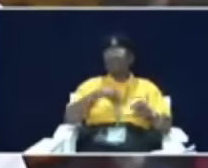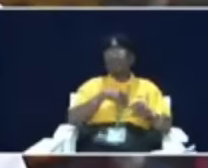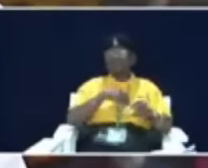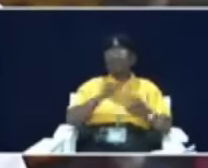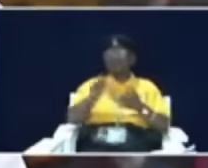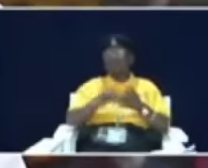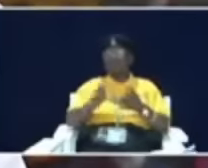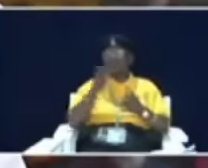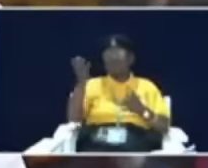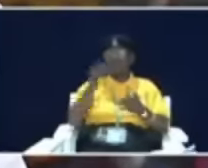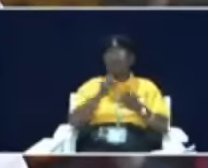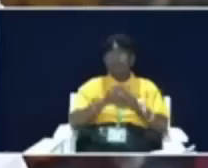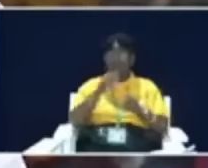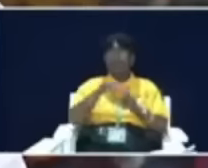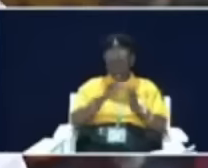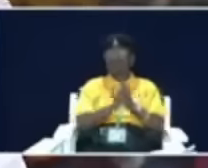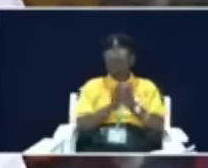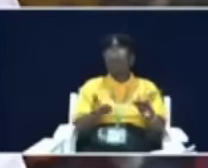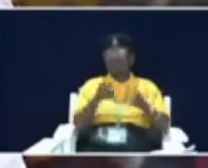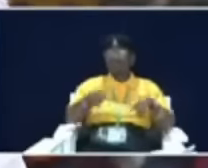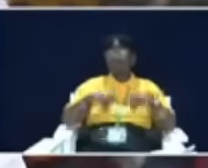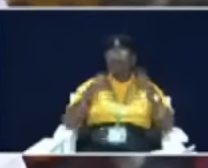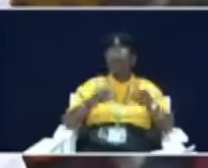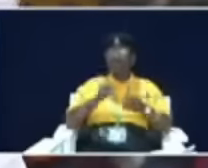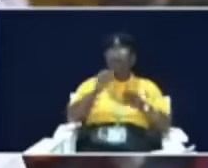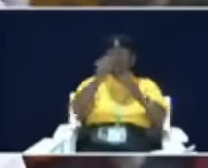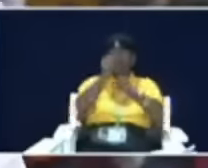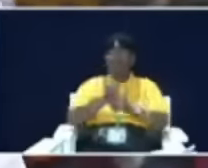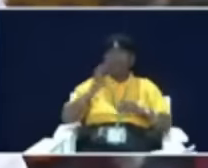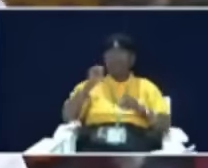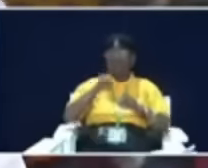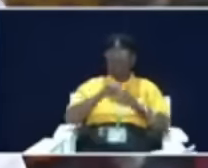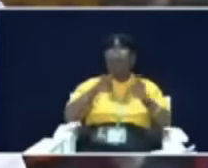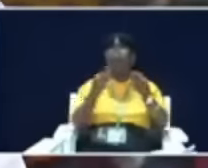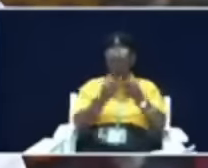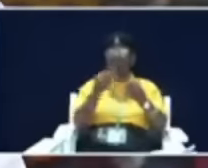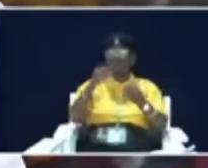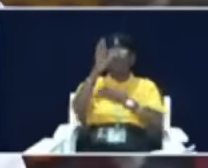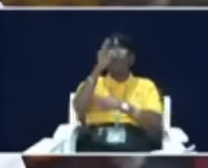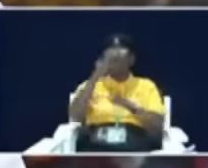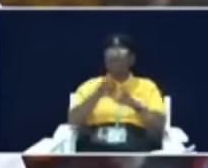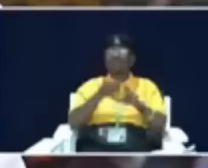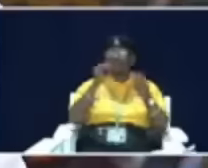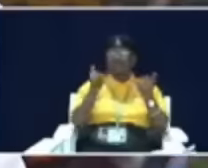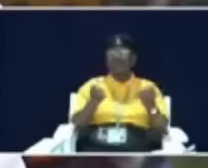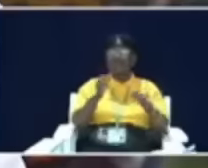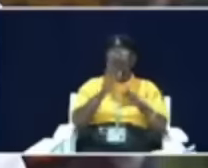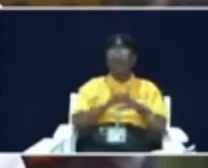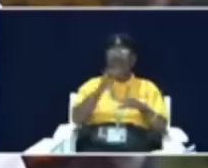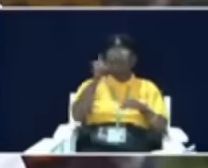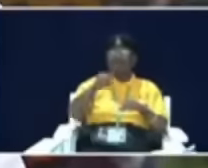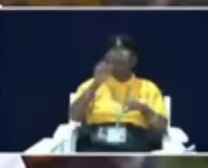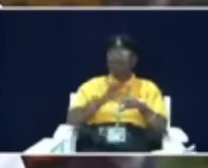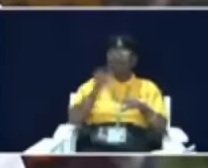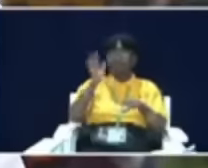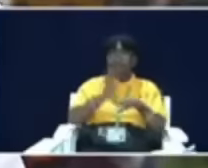life. Receive them into the family of God. And from now on, anytime they cry unto you,